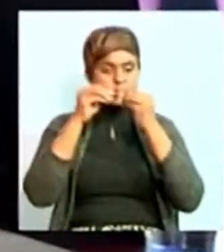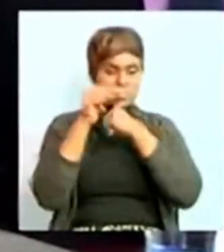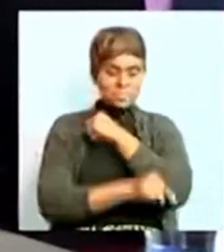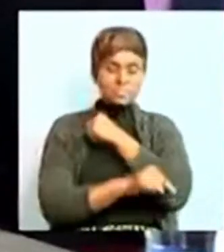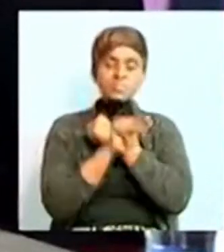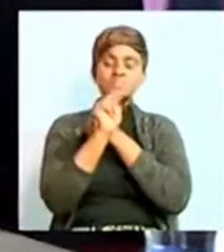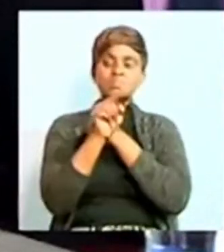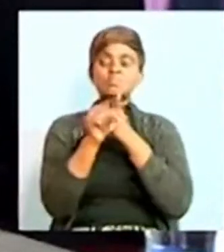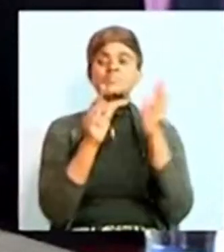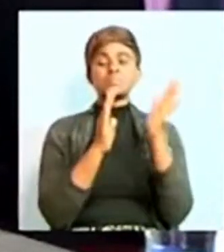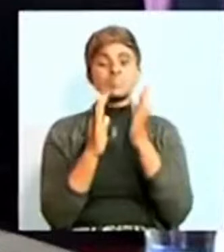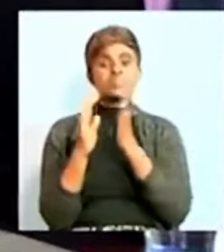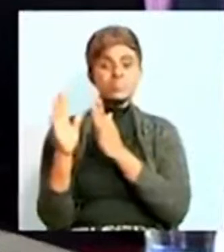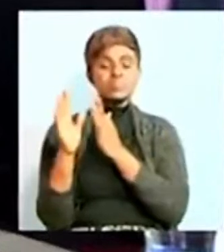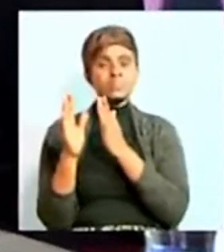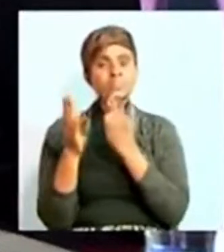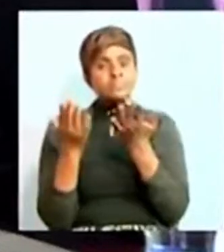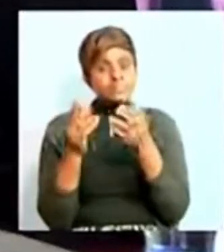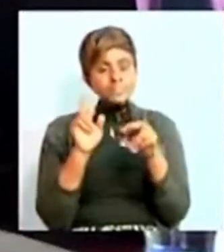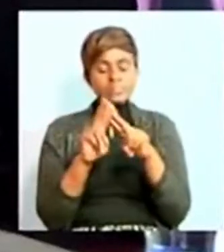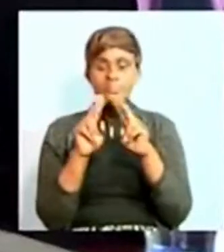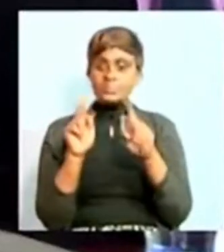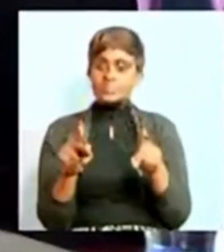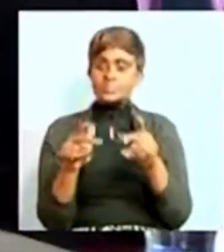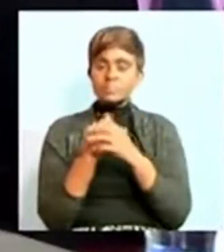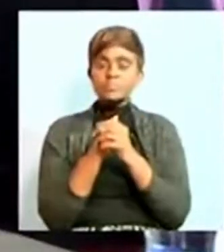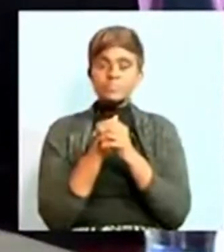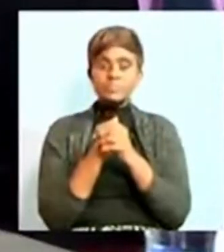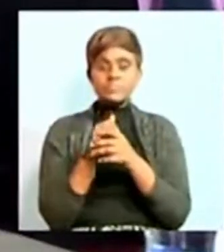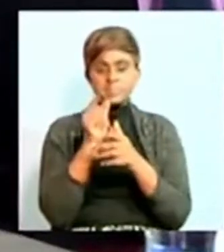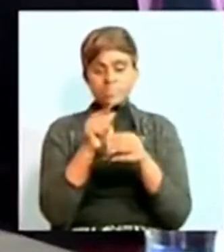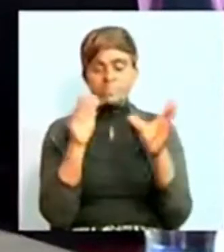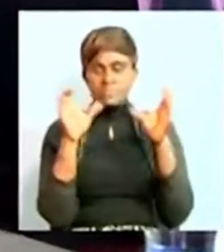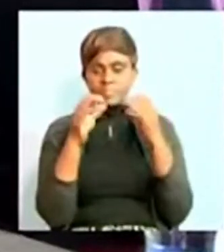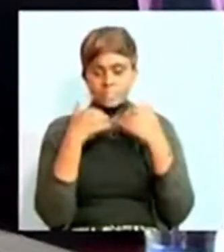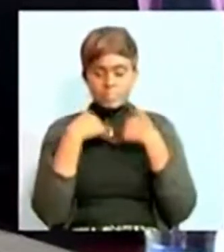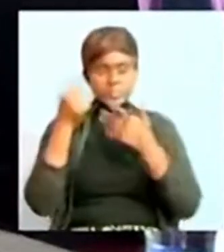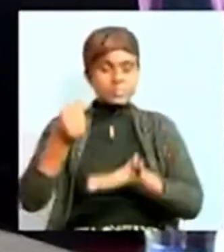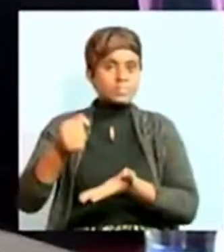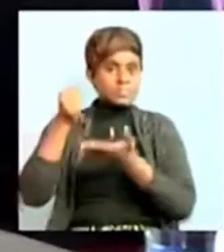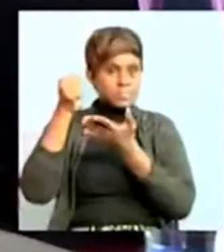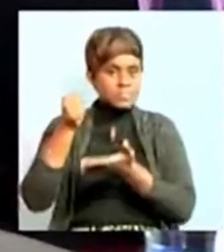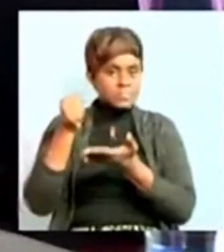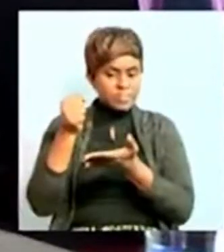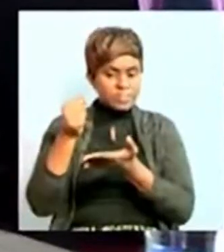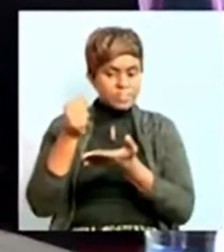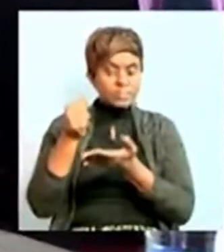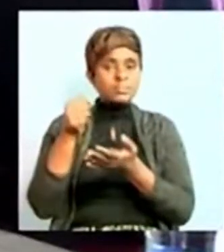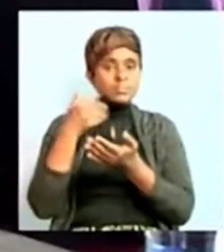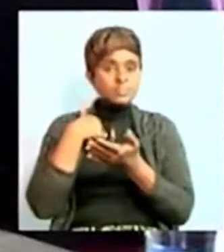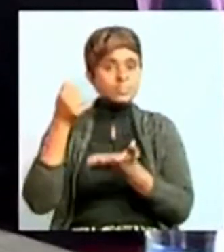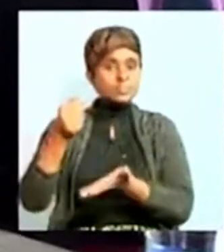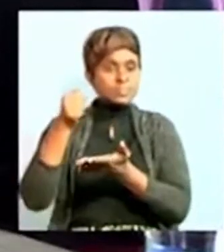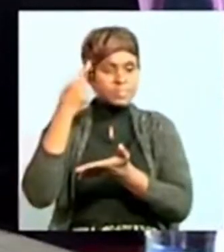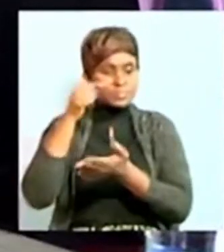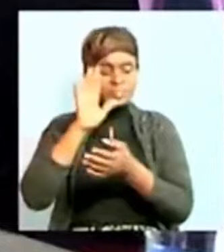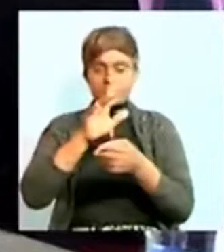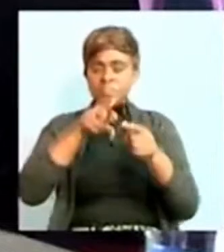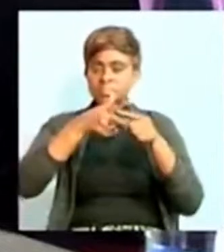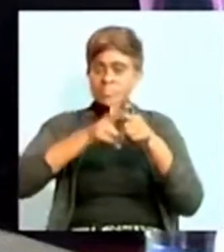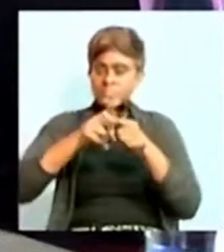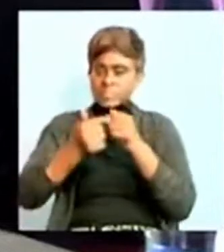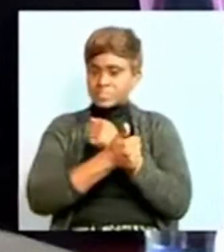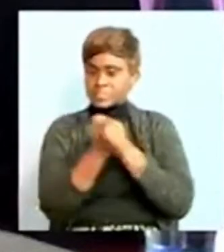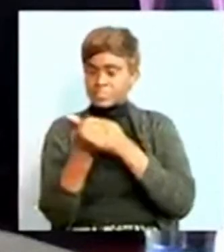claim. Remedial measures, Chair. The council has budgeted for the renovation of other